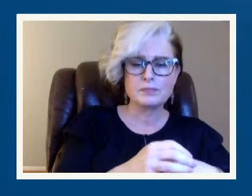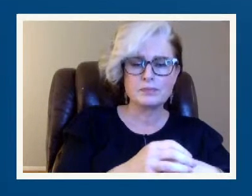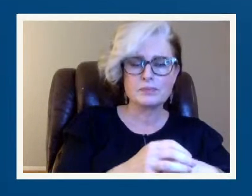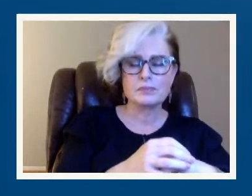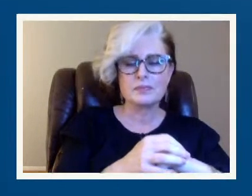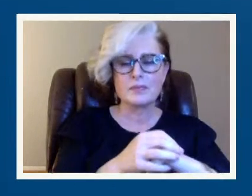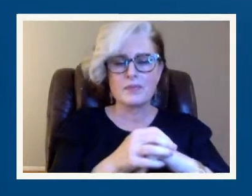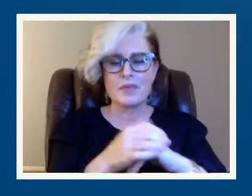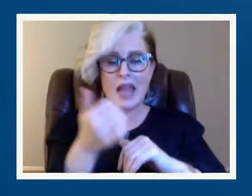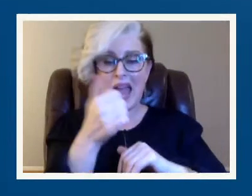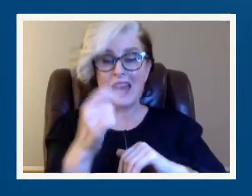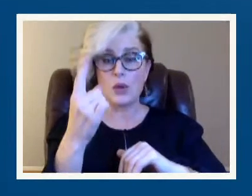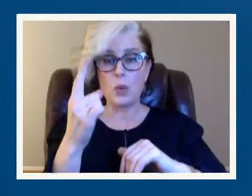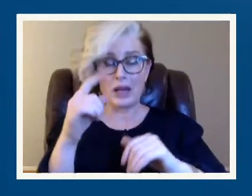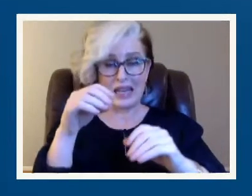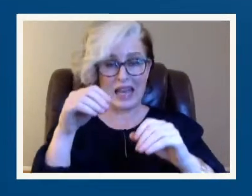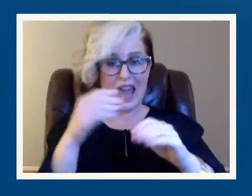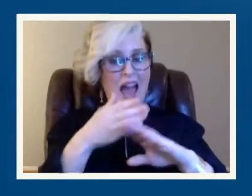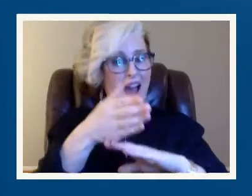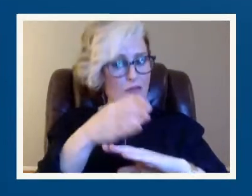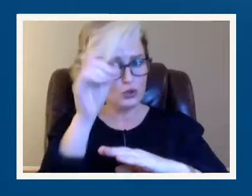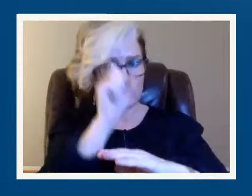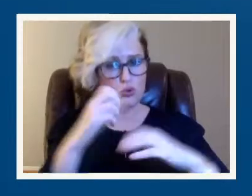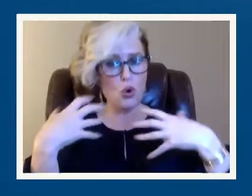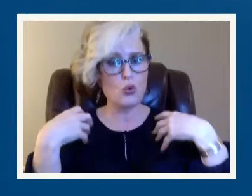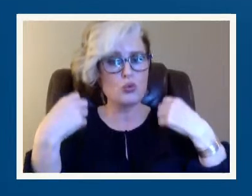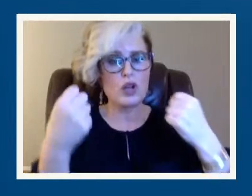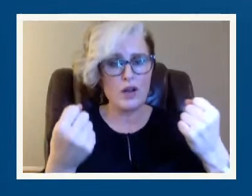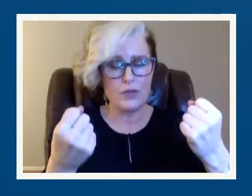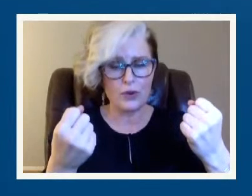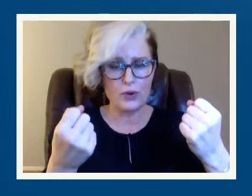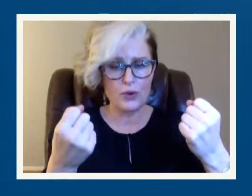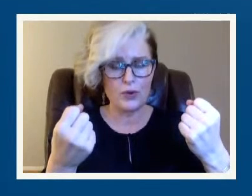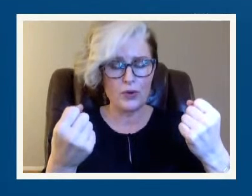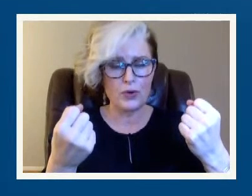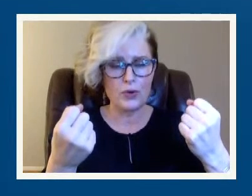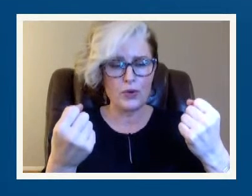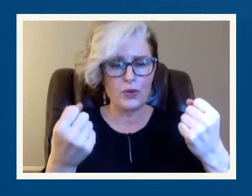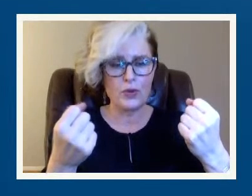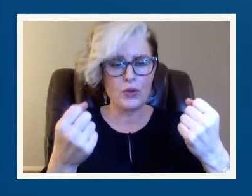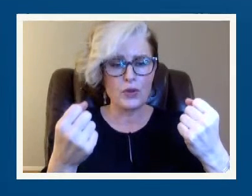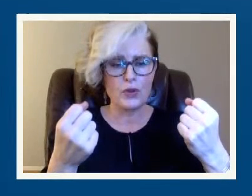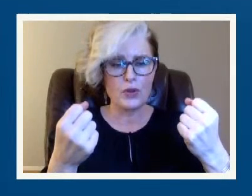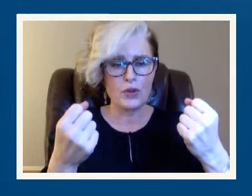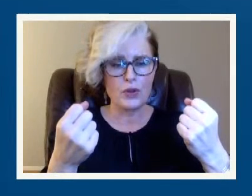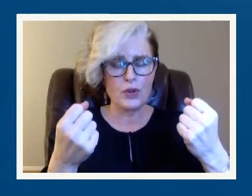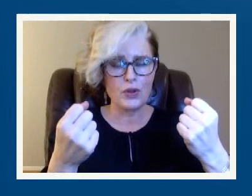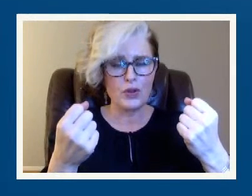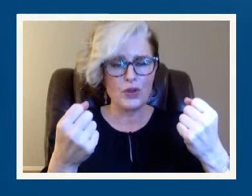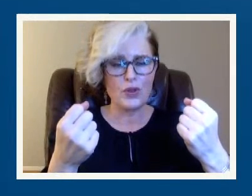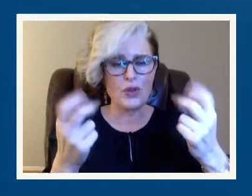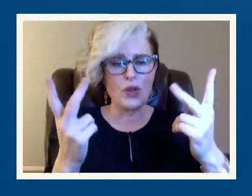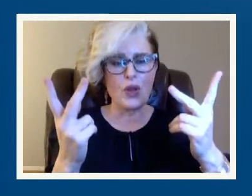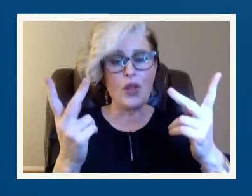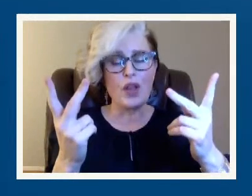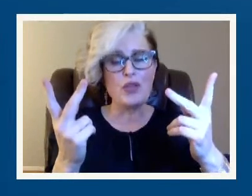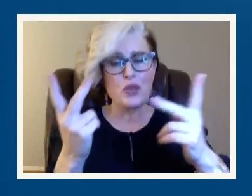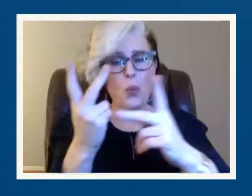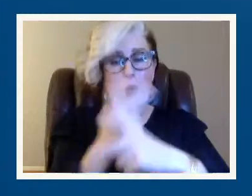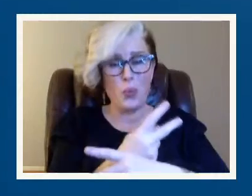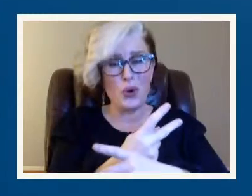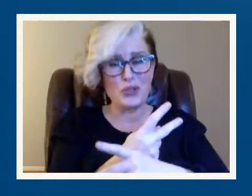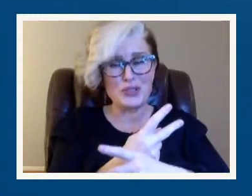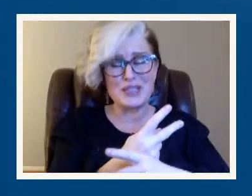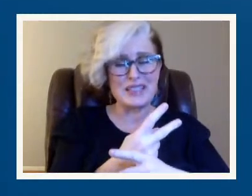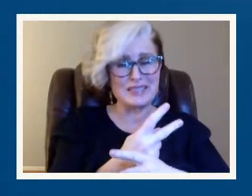anyone in recovery of having a stroke, really the worst guy you have to go before Barack Obama